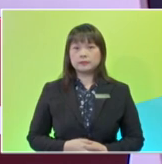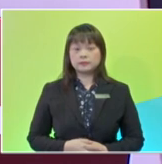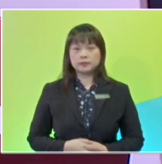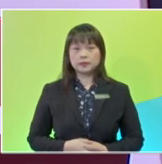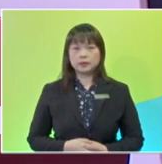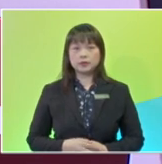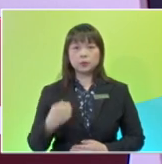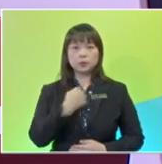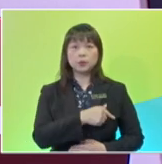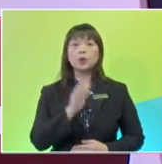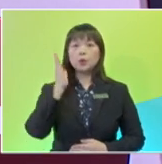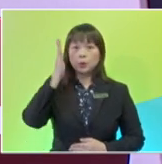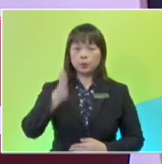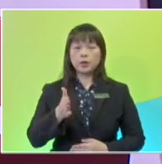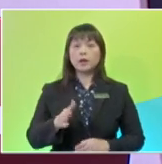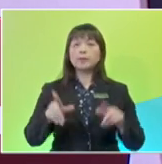going to place